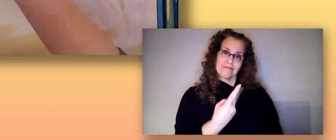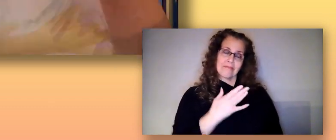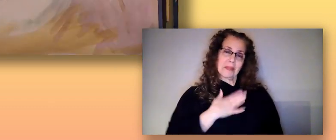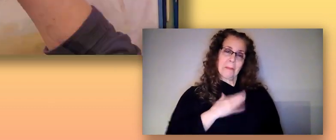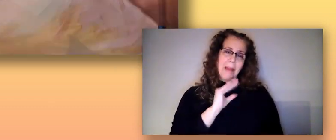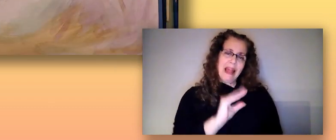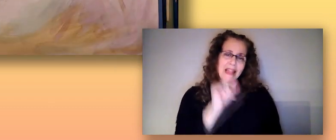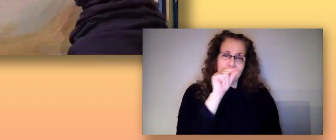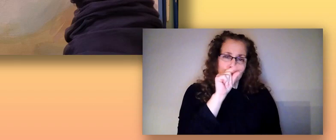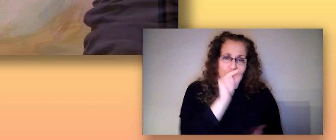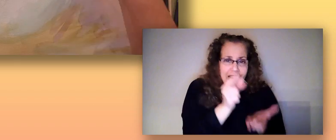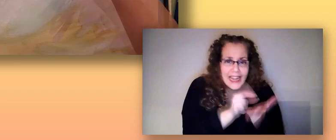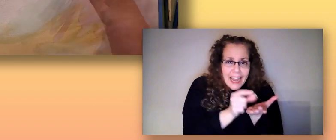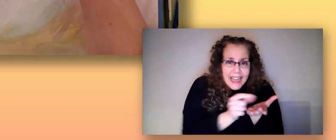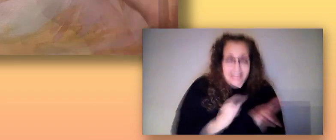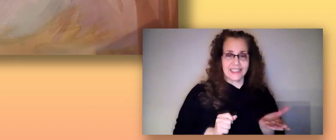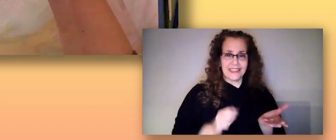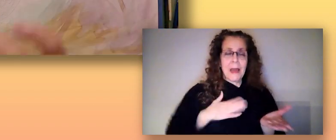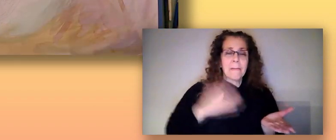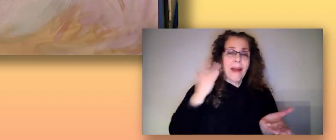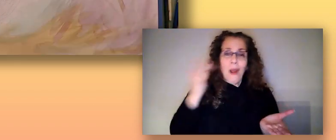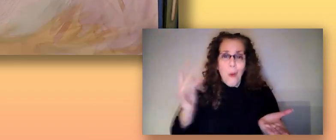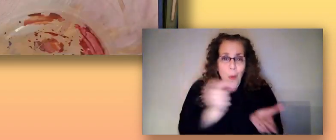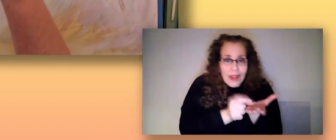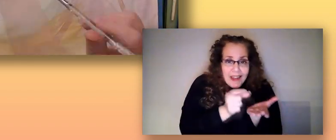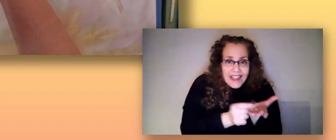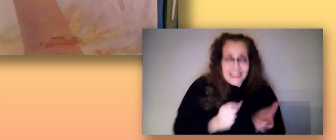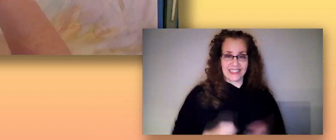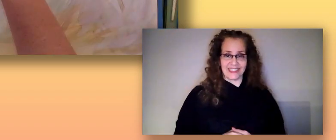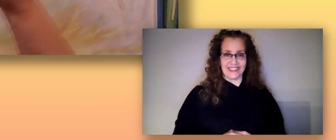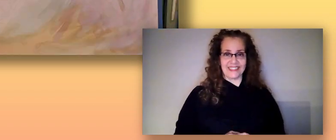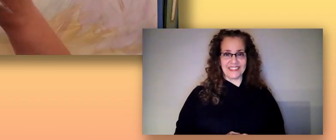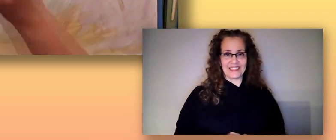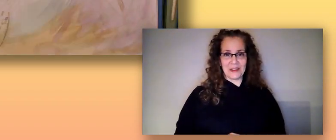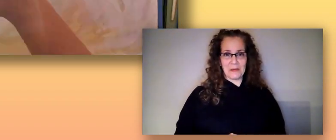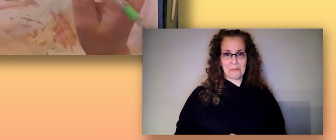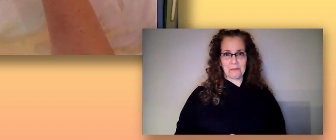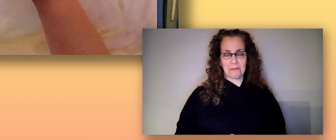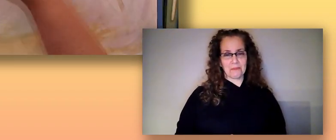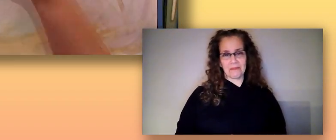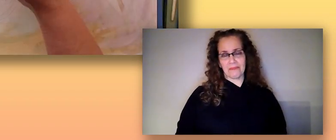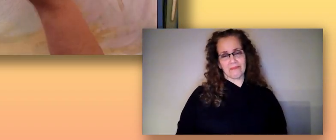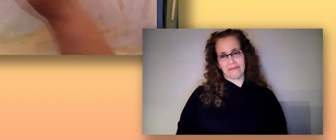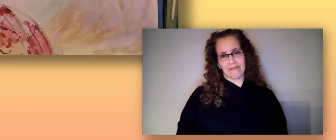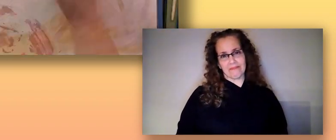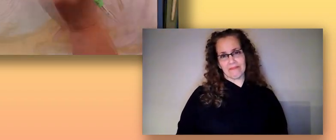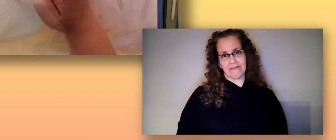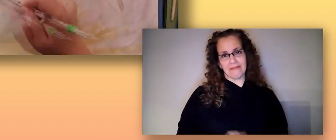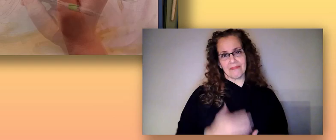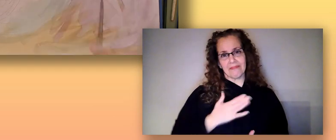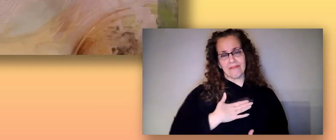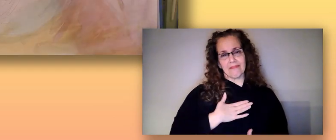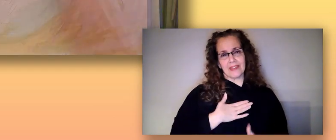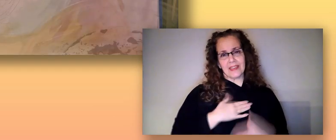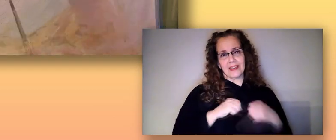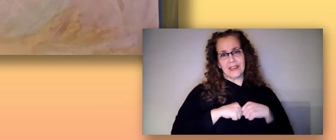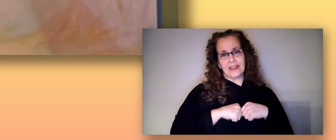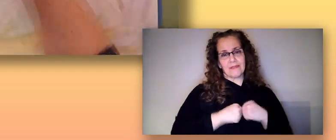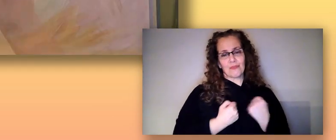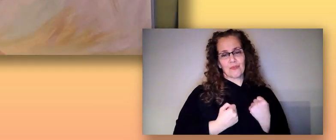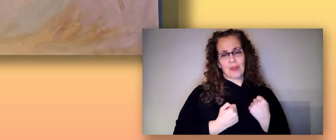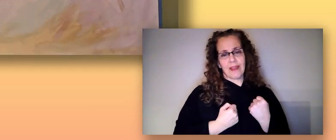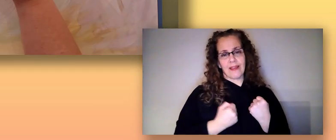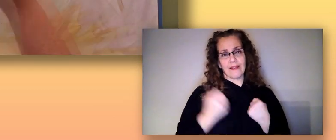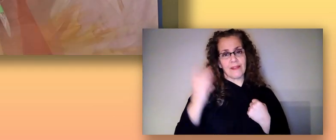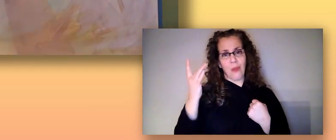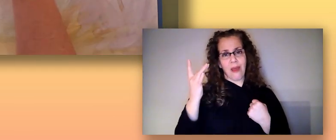chicken nugget. My little gold nugget. Oh, Nuggy, my heart broke that I couldn't